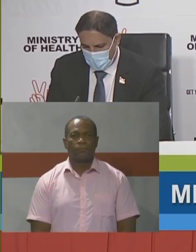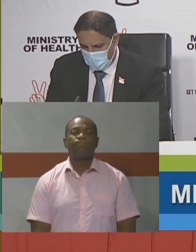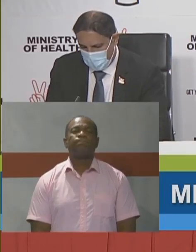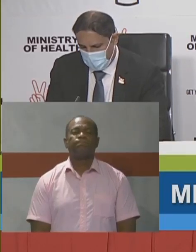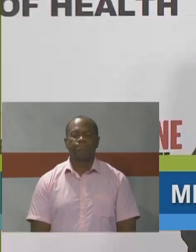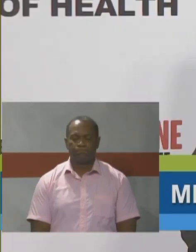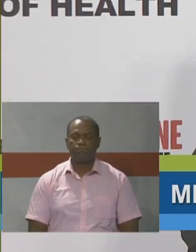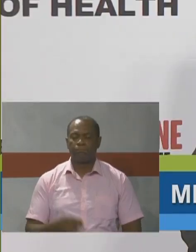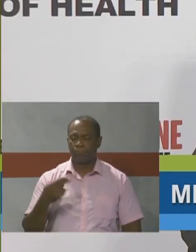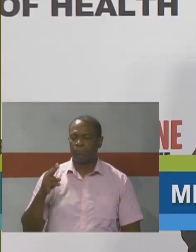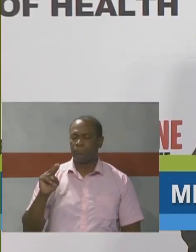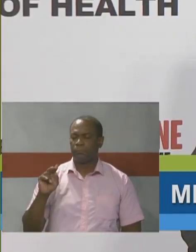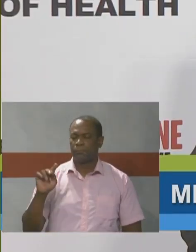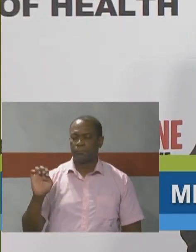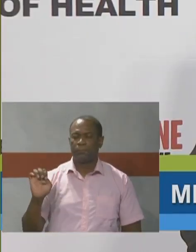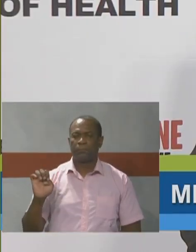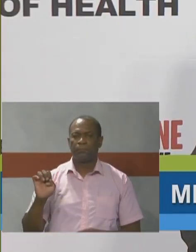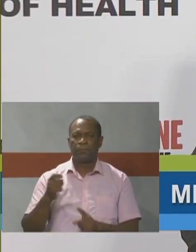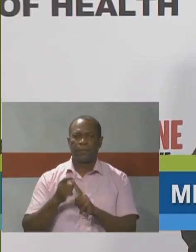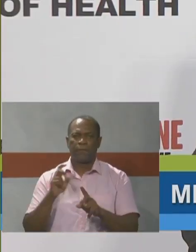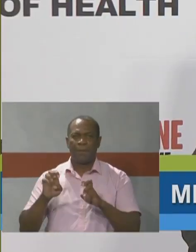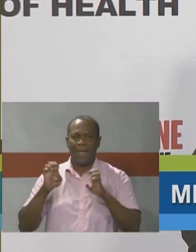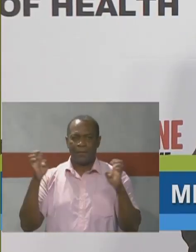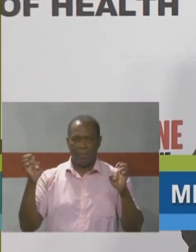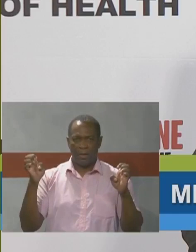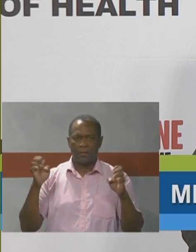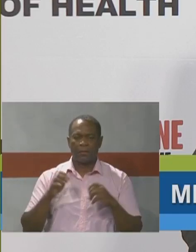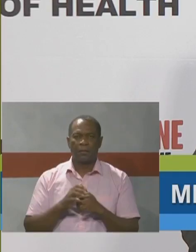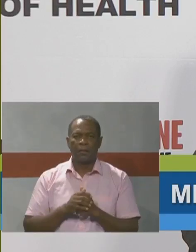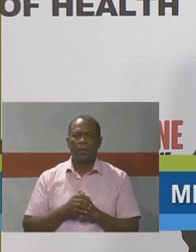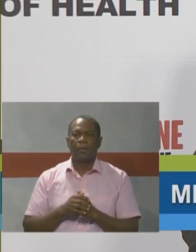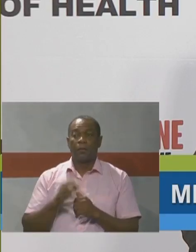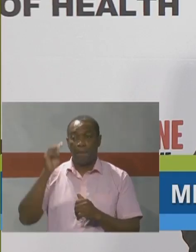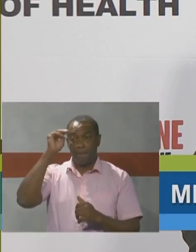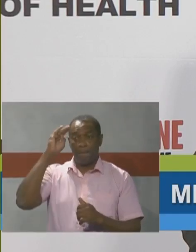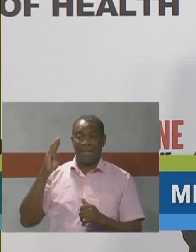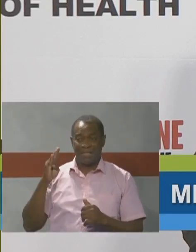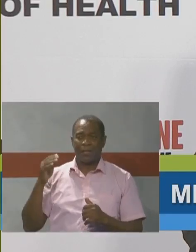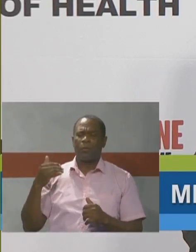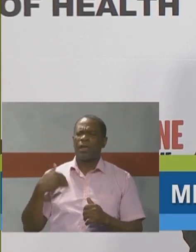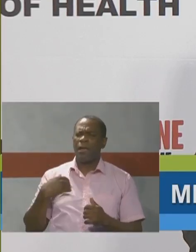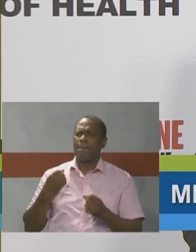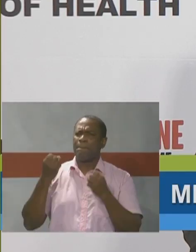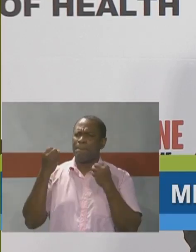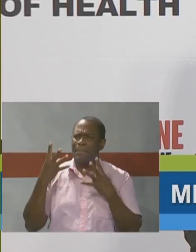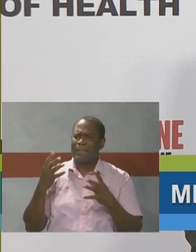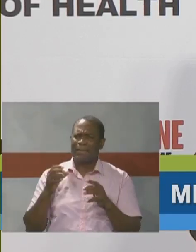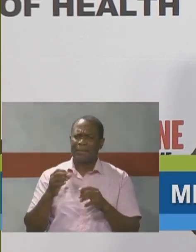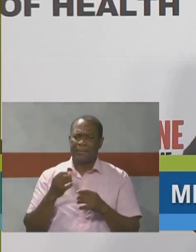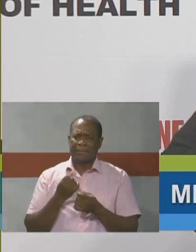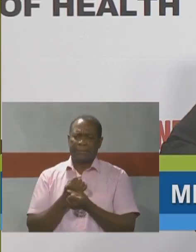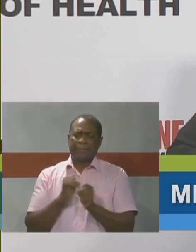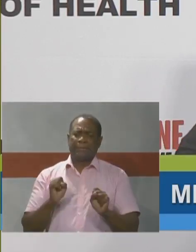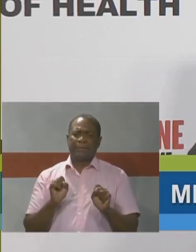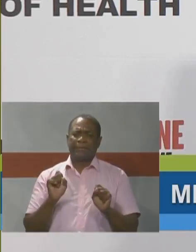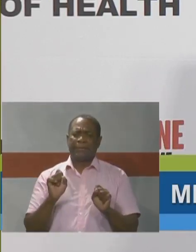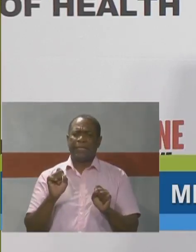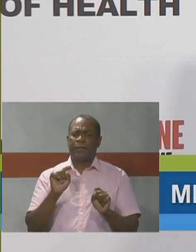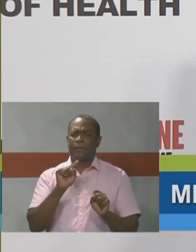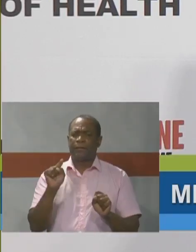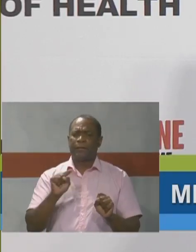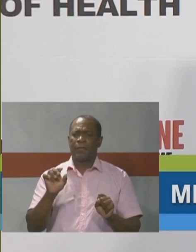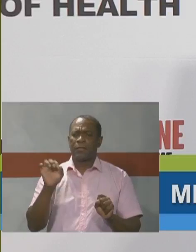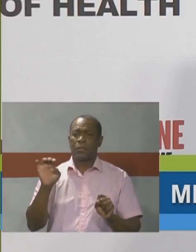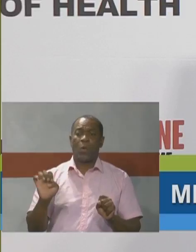Express. Minister Dayal Singh, there are several safe zone venues, including restaurants that are advertising